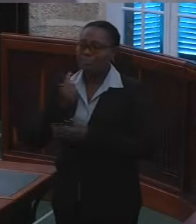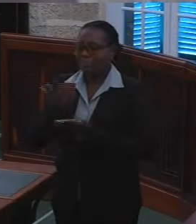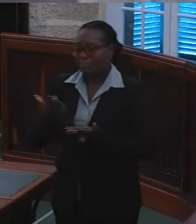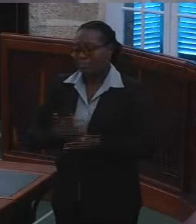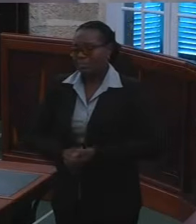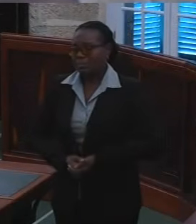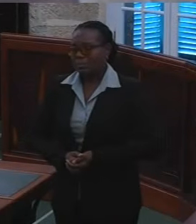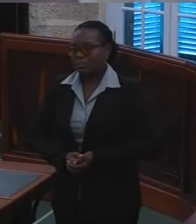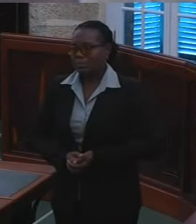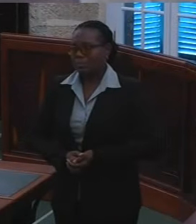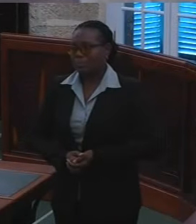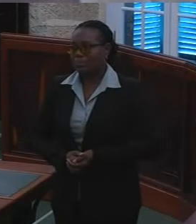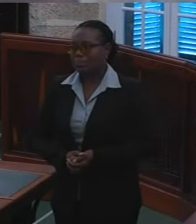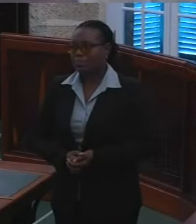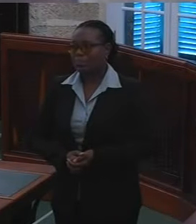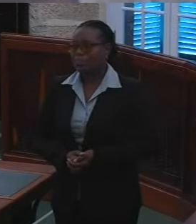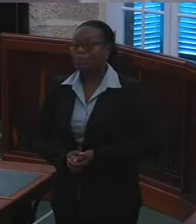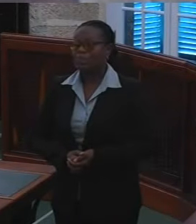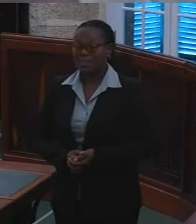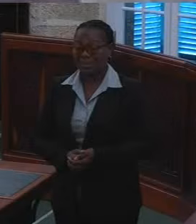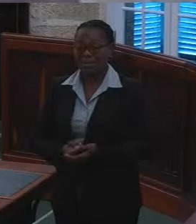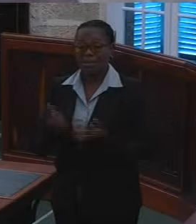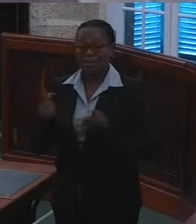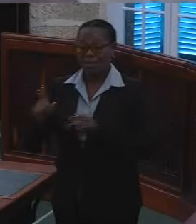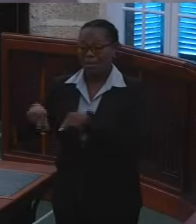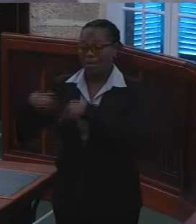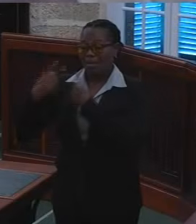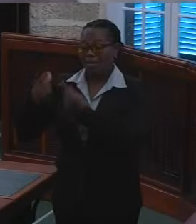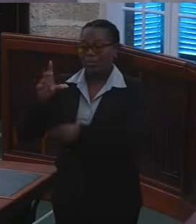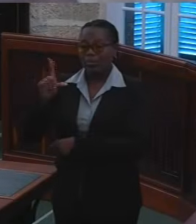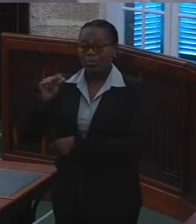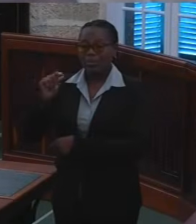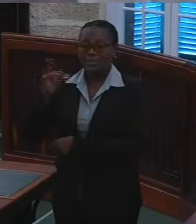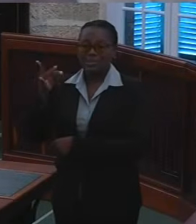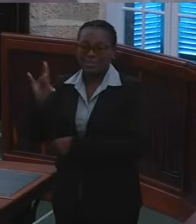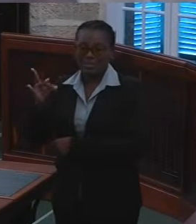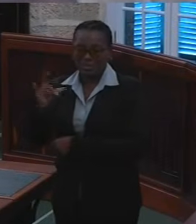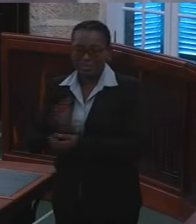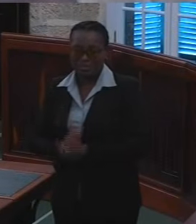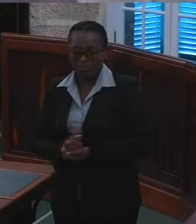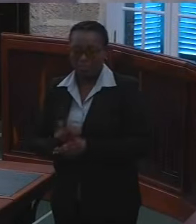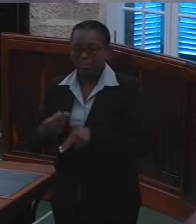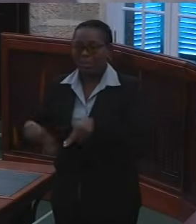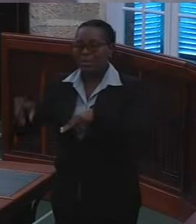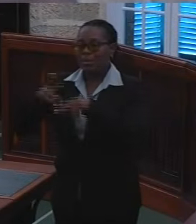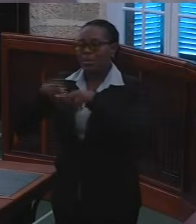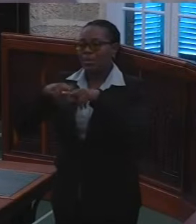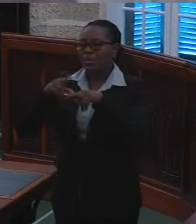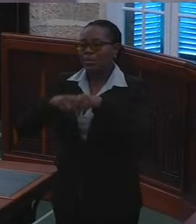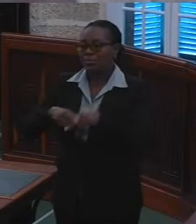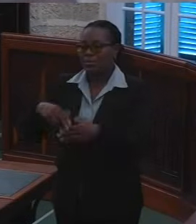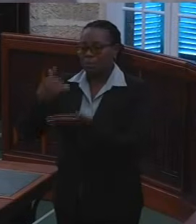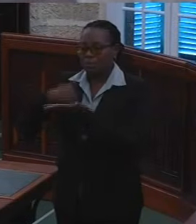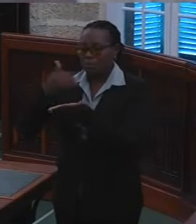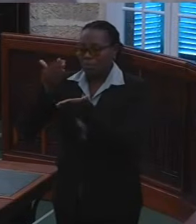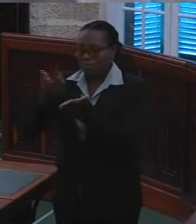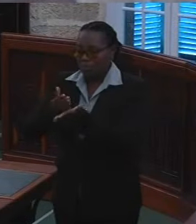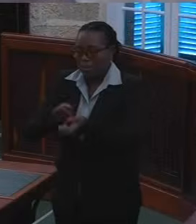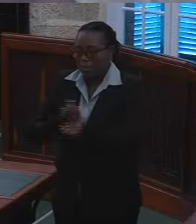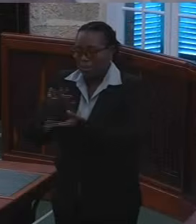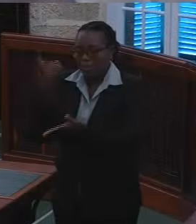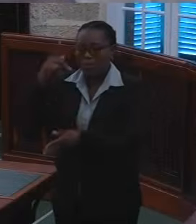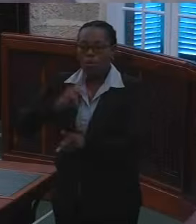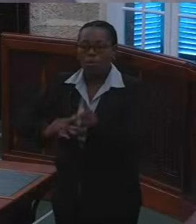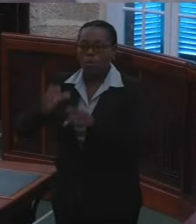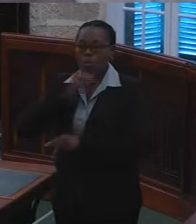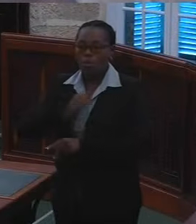as we have done since 2018? Increase in budget allocations to senior services under the former